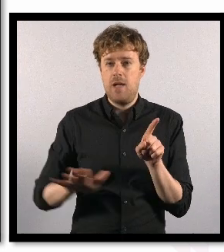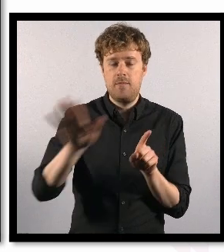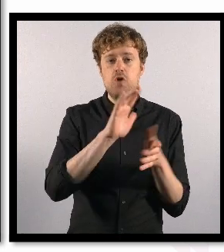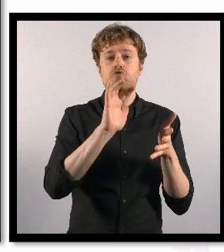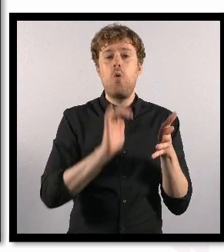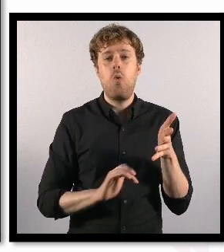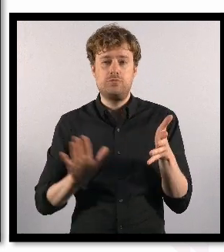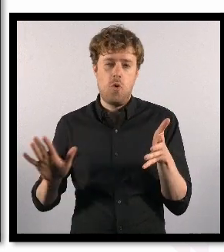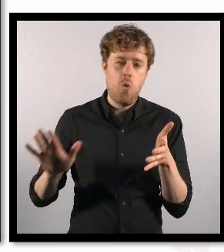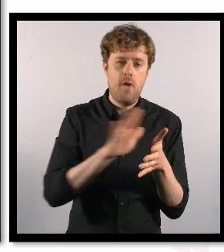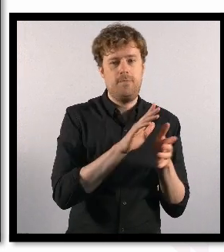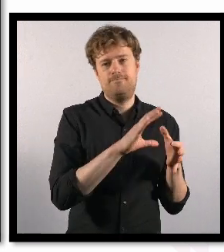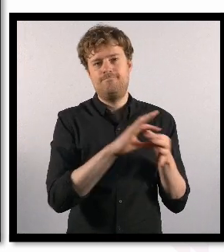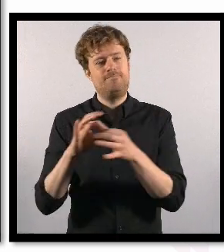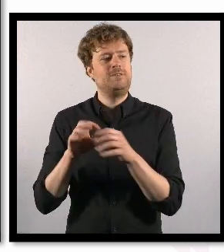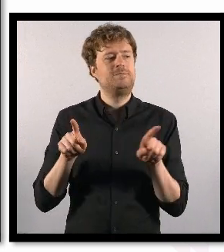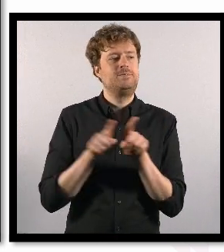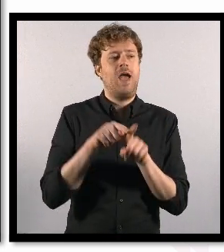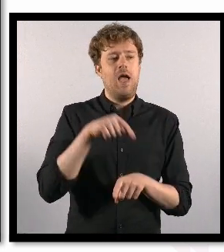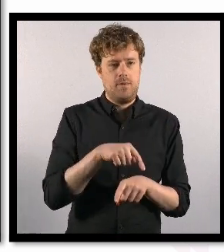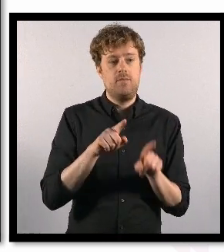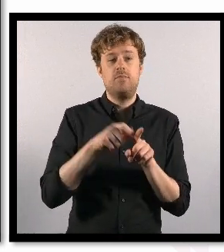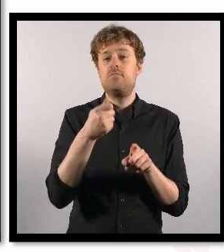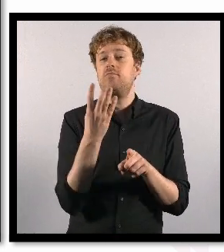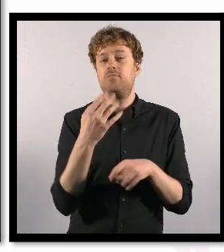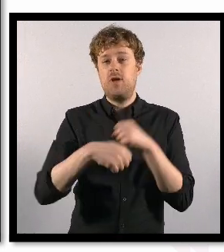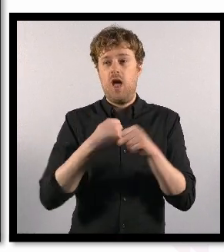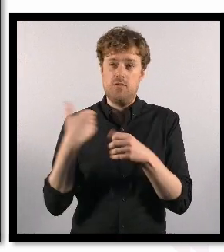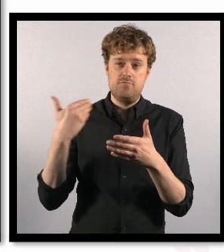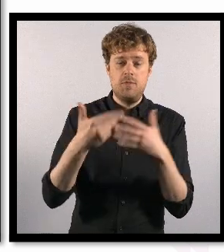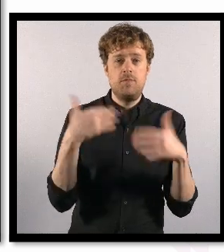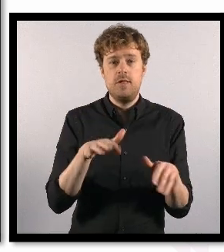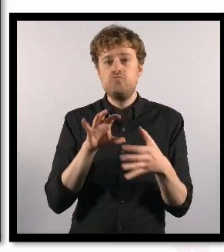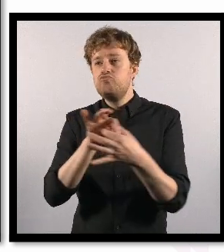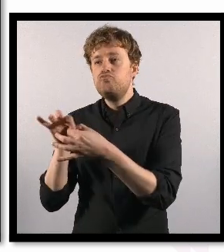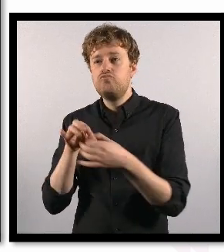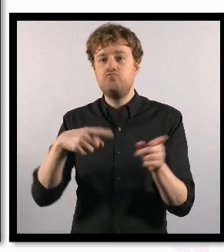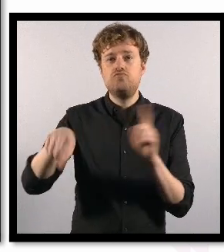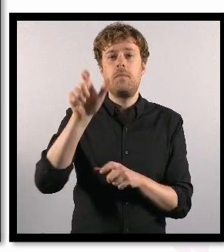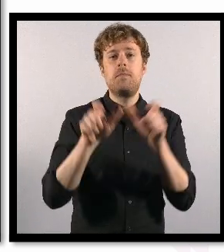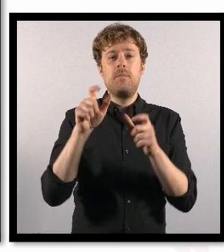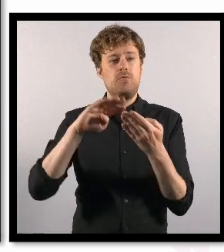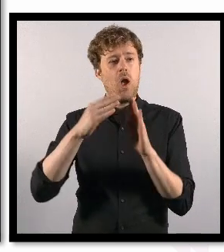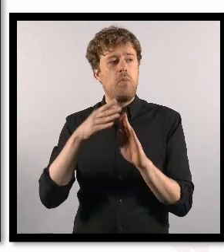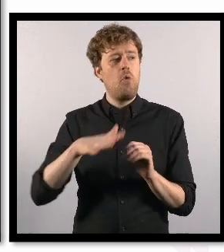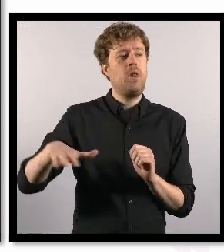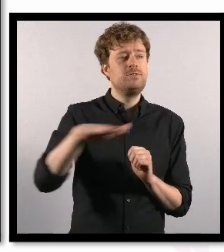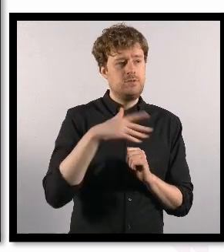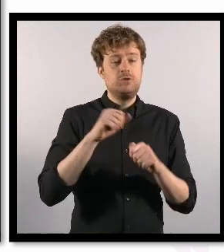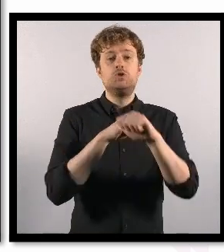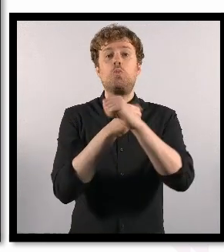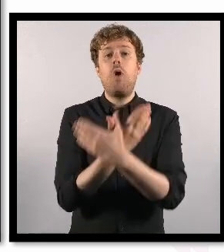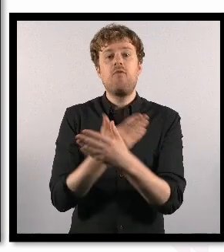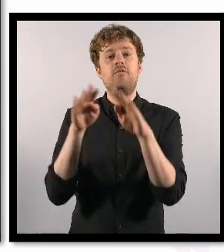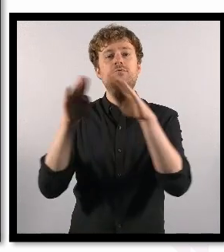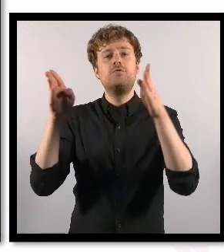open-source Swift server ecosystem that has great solutions for privacy-oriented services.